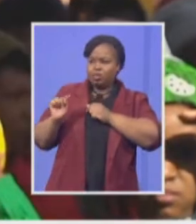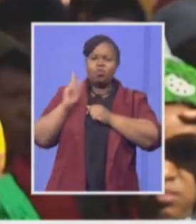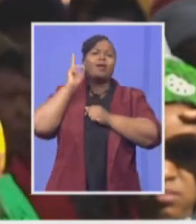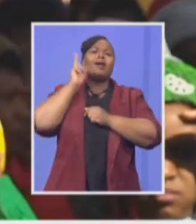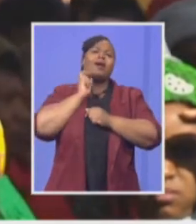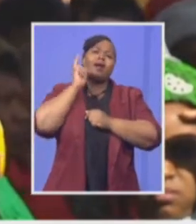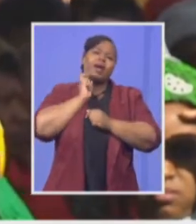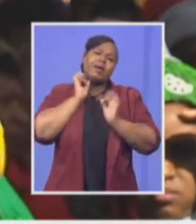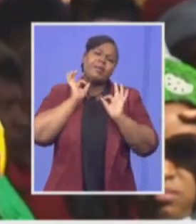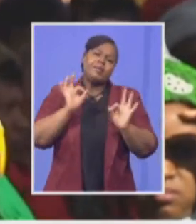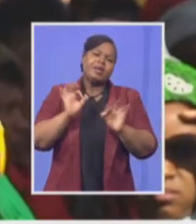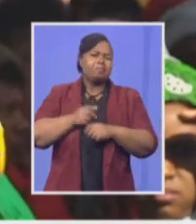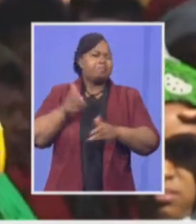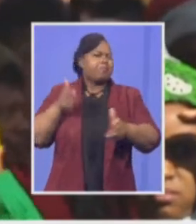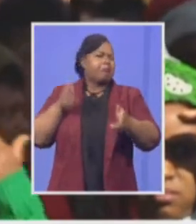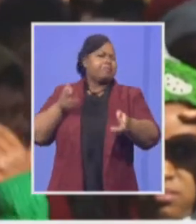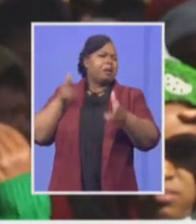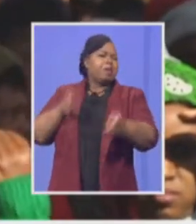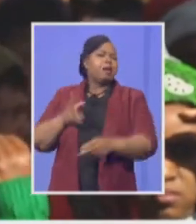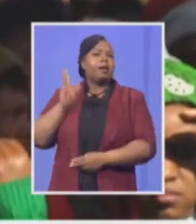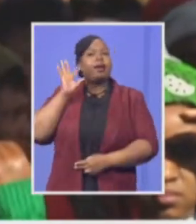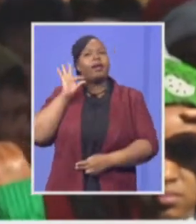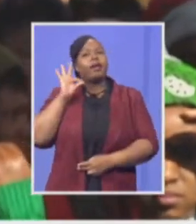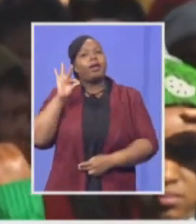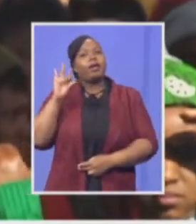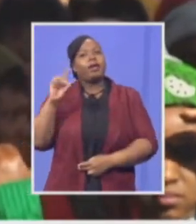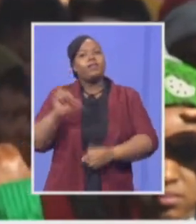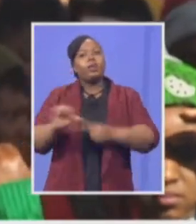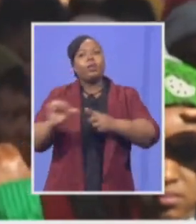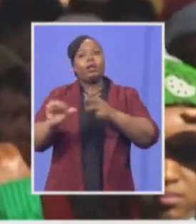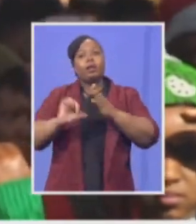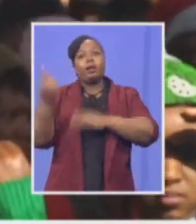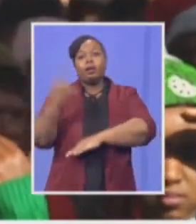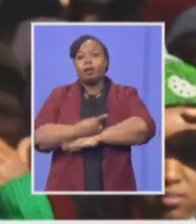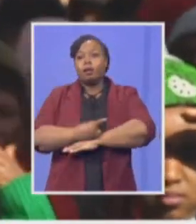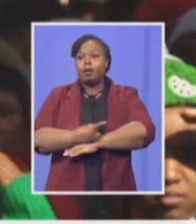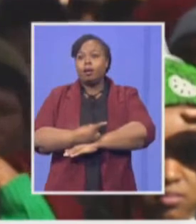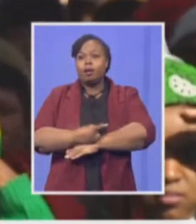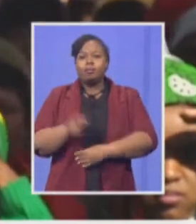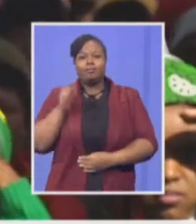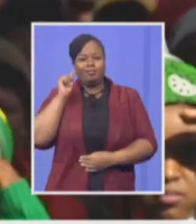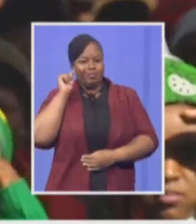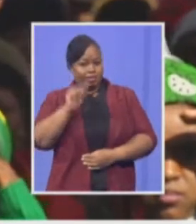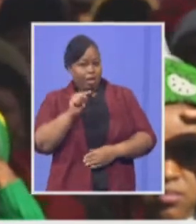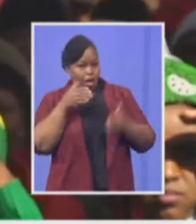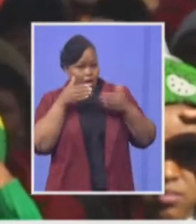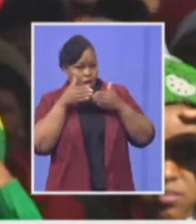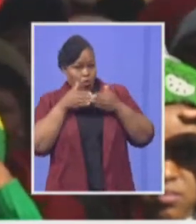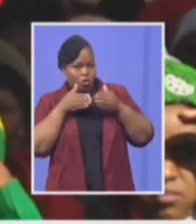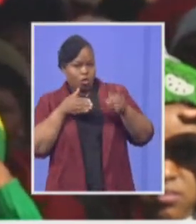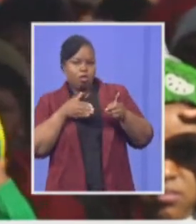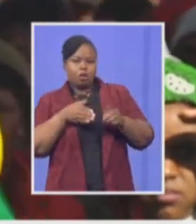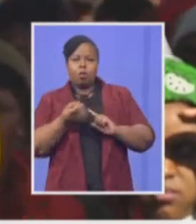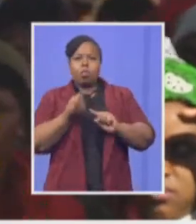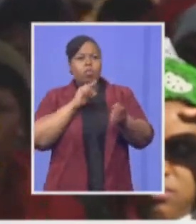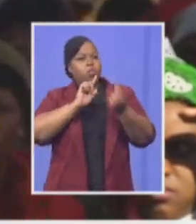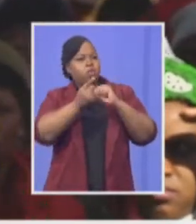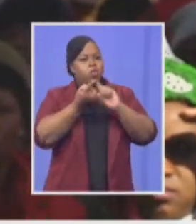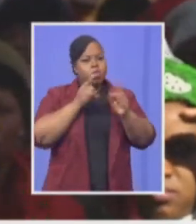siyayizwa izibhamu veza every week la ekhoneni liyehla kenyuka i-cable